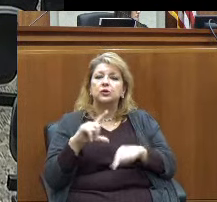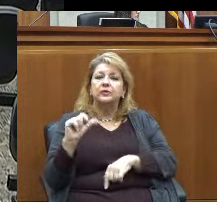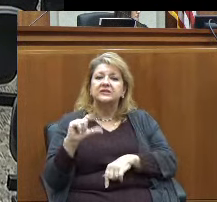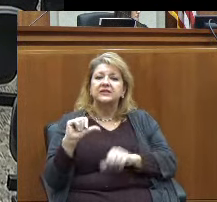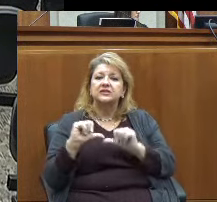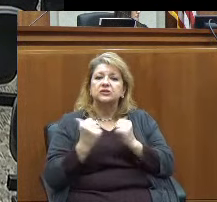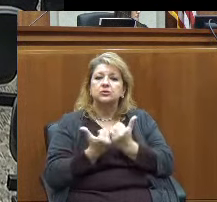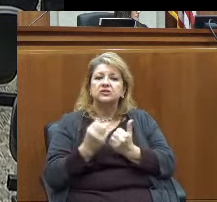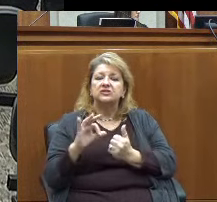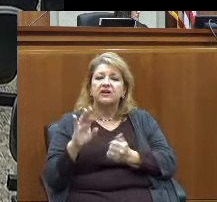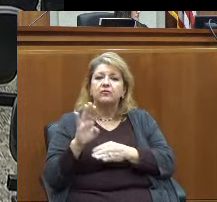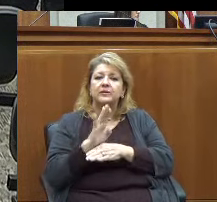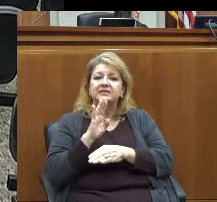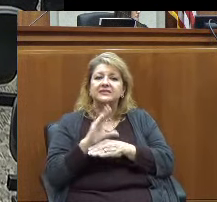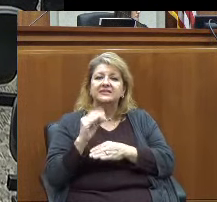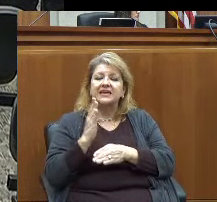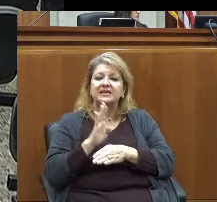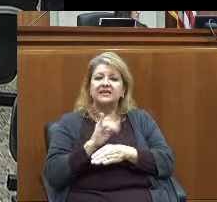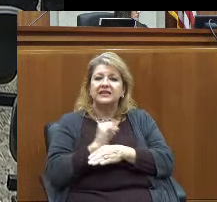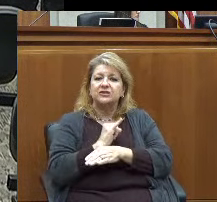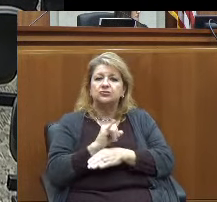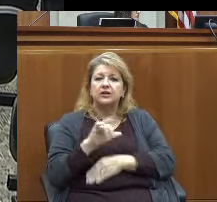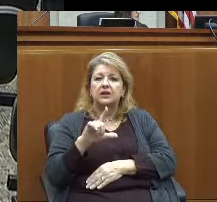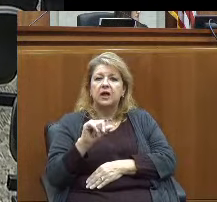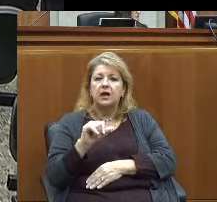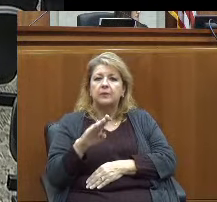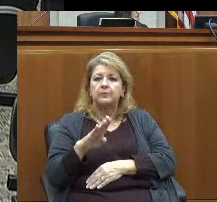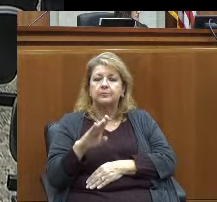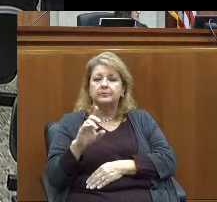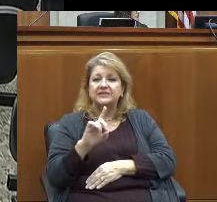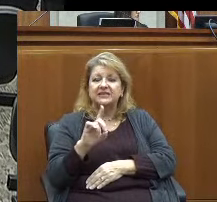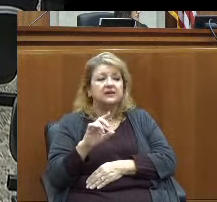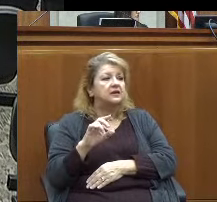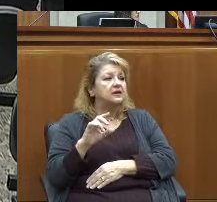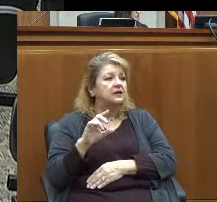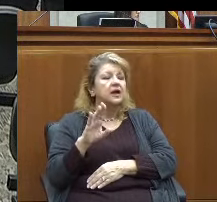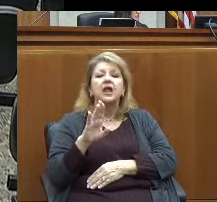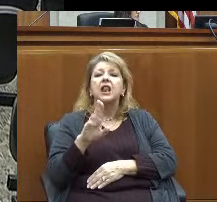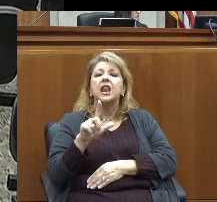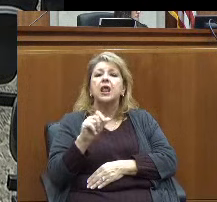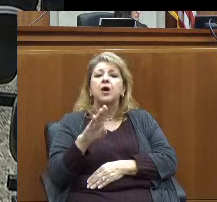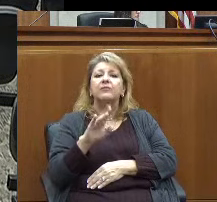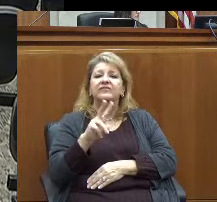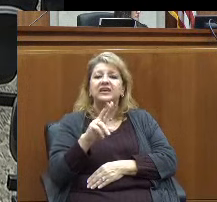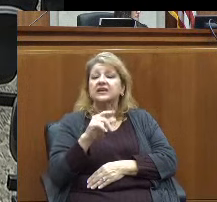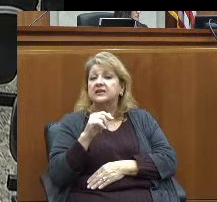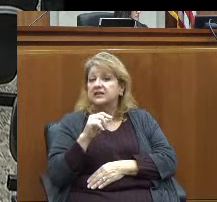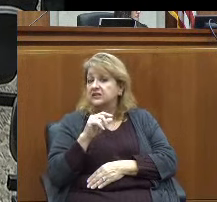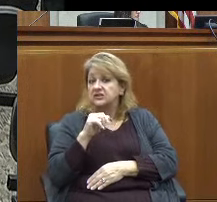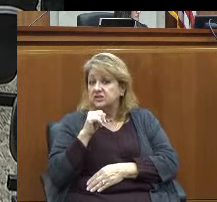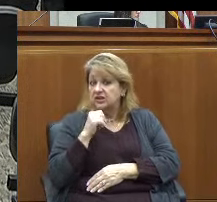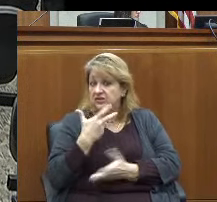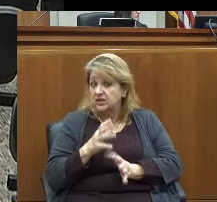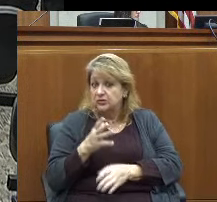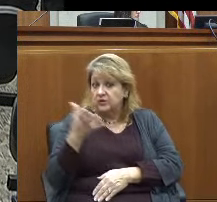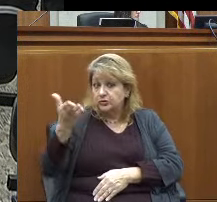Louisiana Association of Business and Industry, LAB, does not wish to speak, but he supports this.